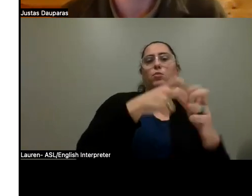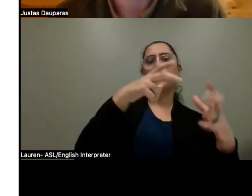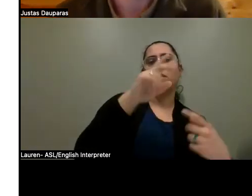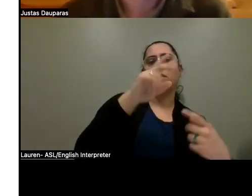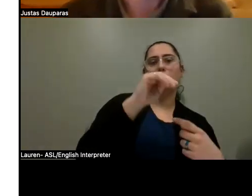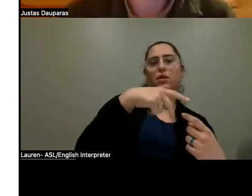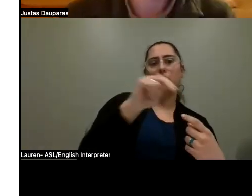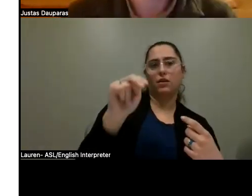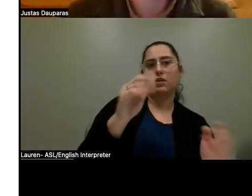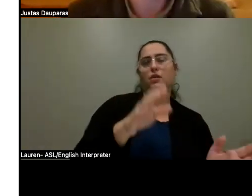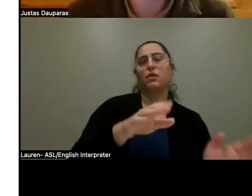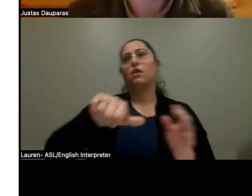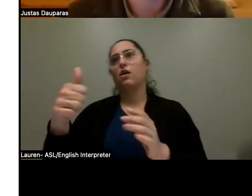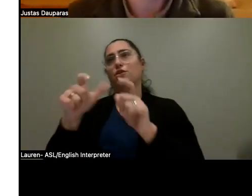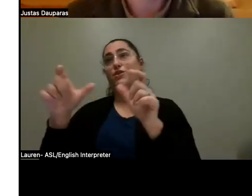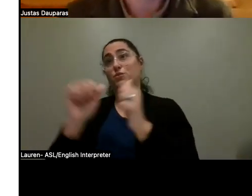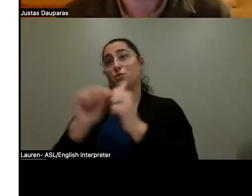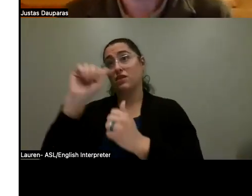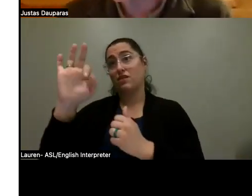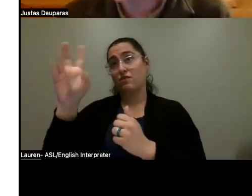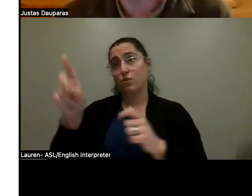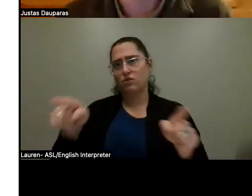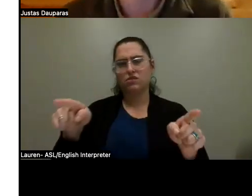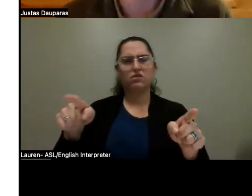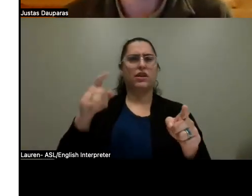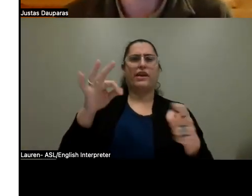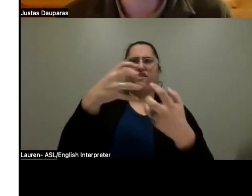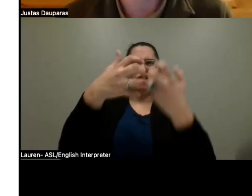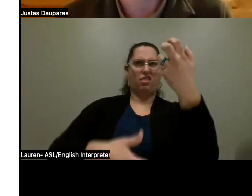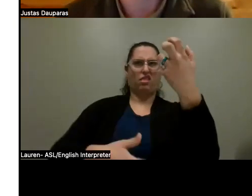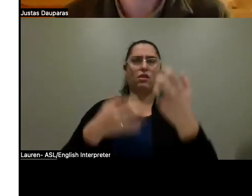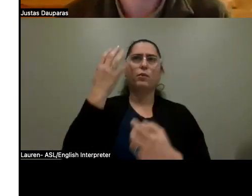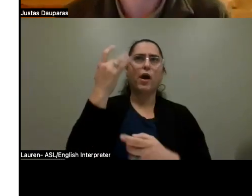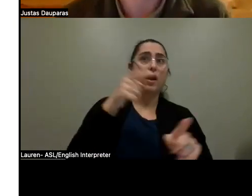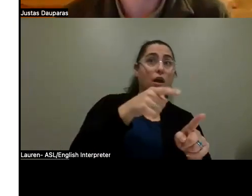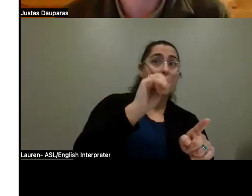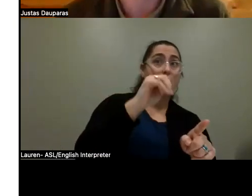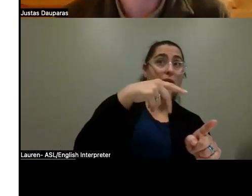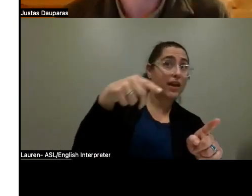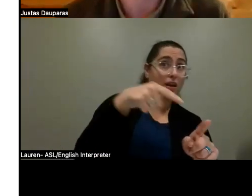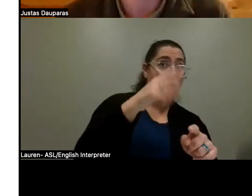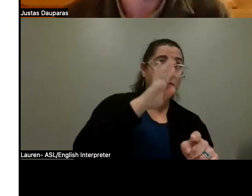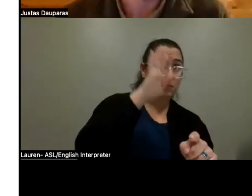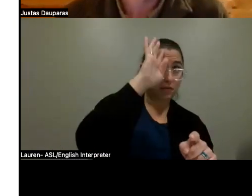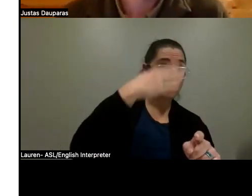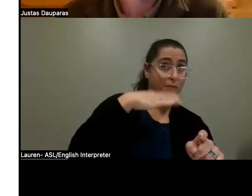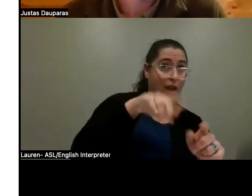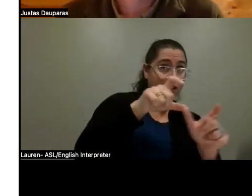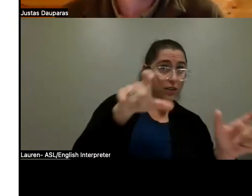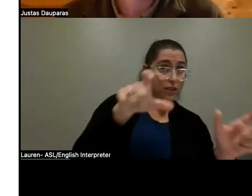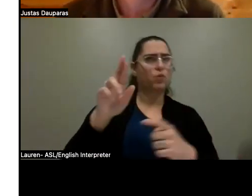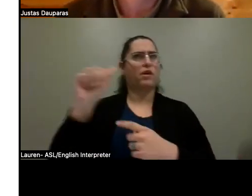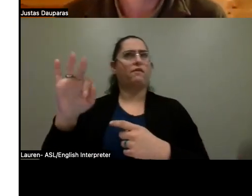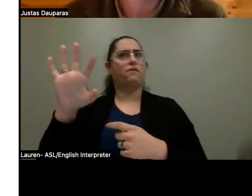question is, when it doesn't match, why it doesn't match? Is ProteinMPNN came up with a bad sequence, or is it AlphaFold that it couldn't predict the structure? So this is